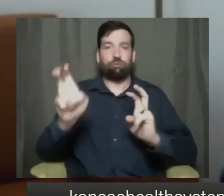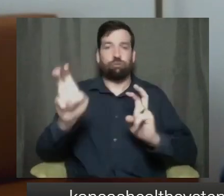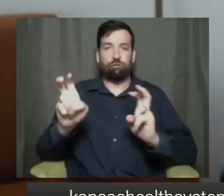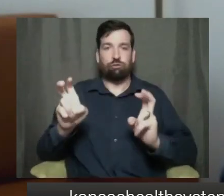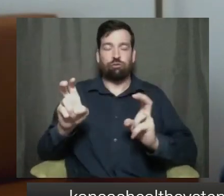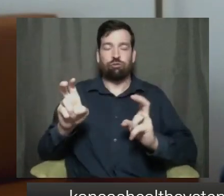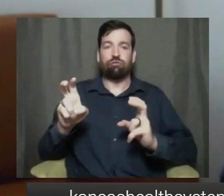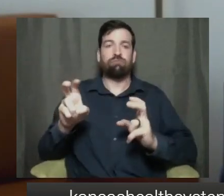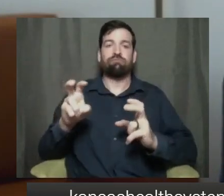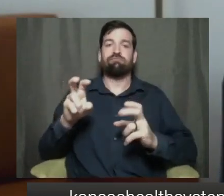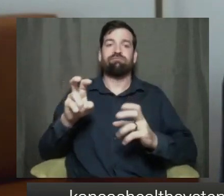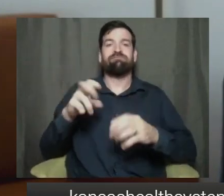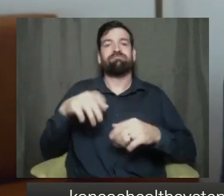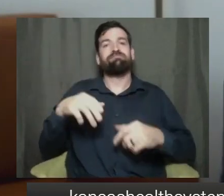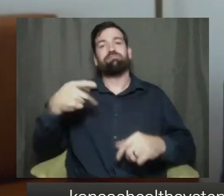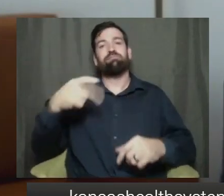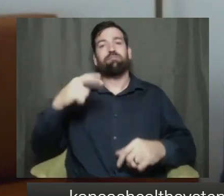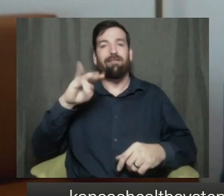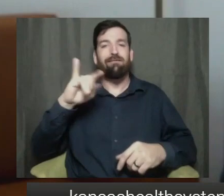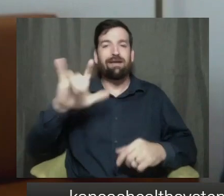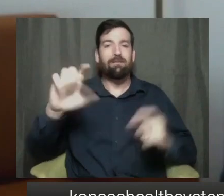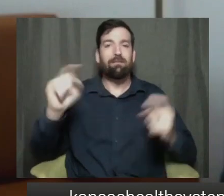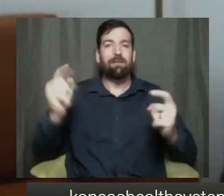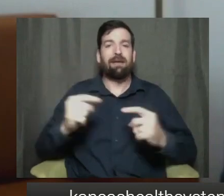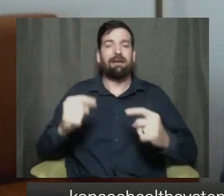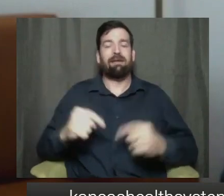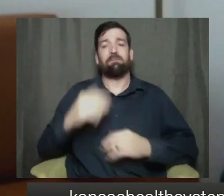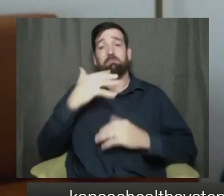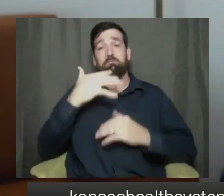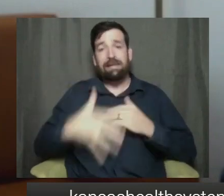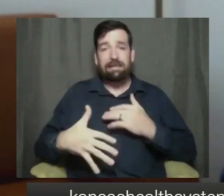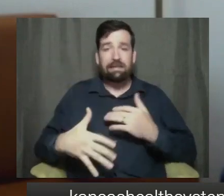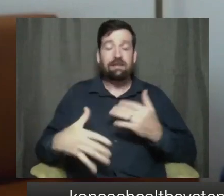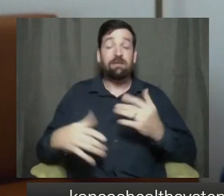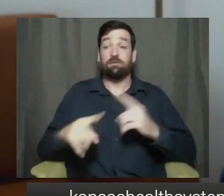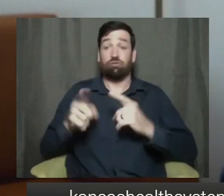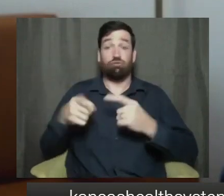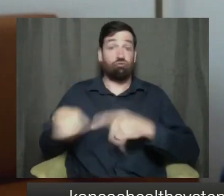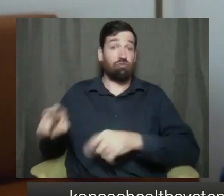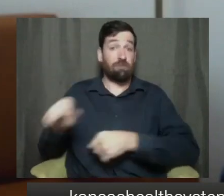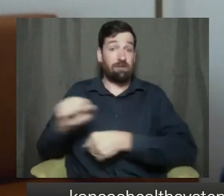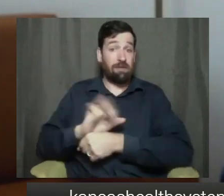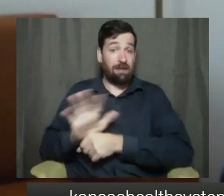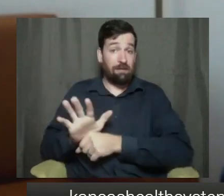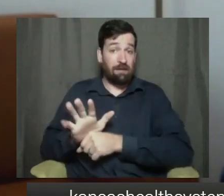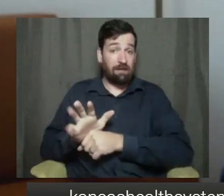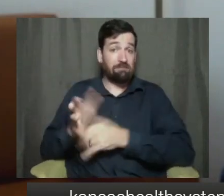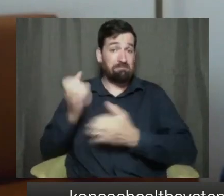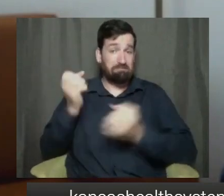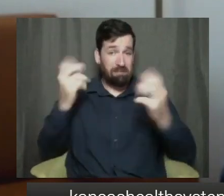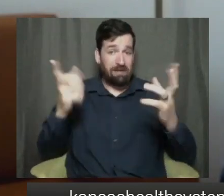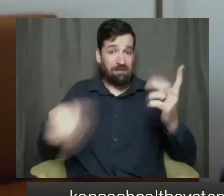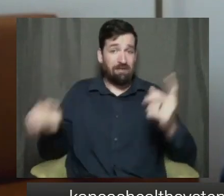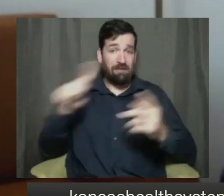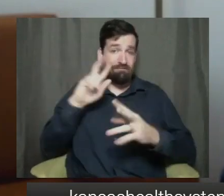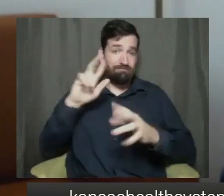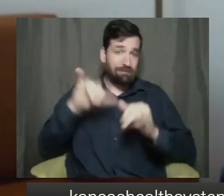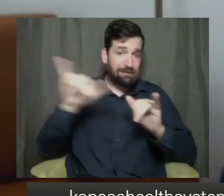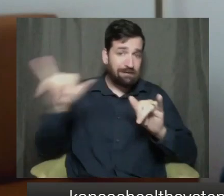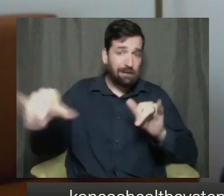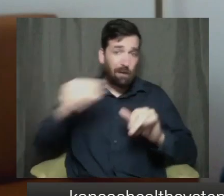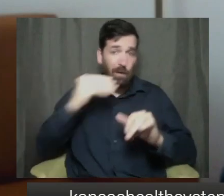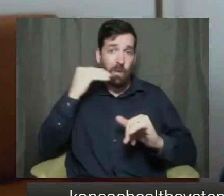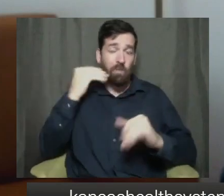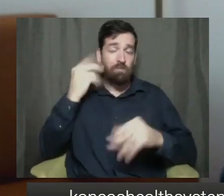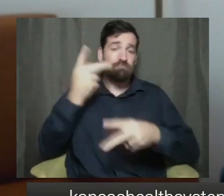bleeding, pelvic pain, but you know, during the pandemic, many of them were home caring for their families,